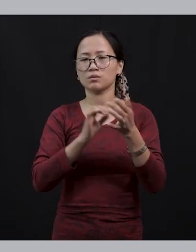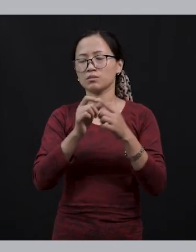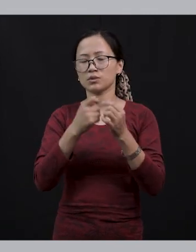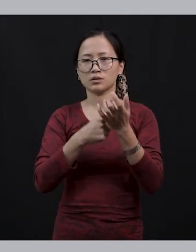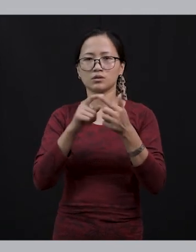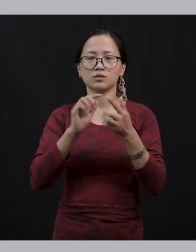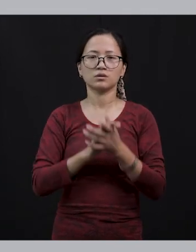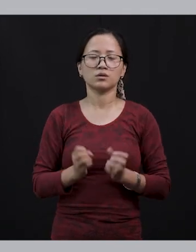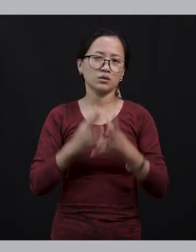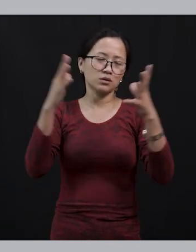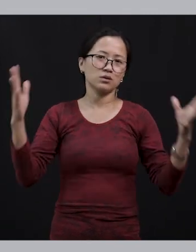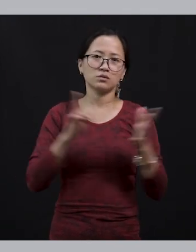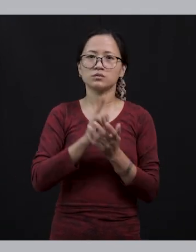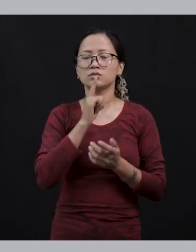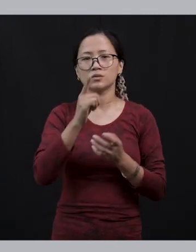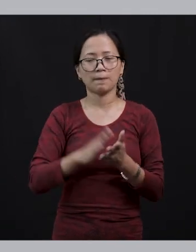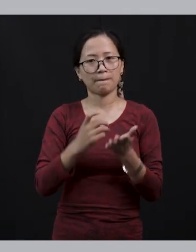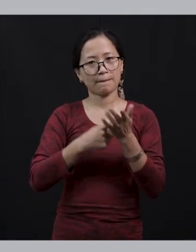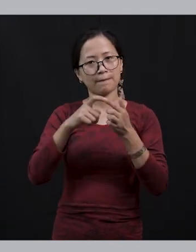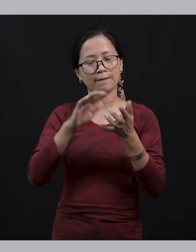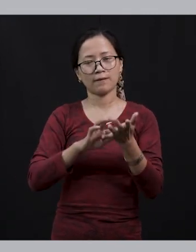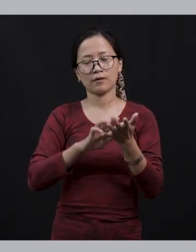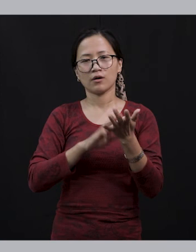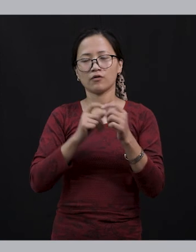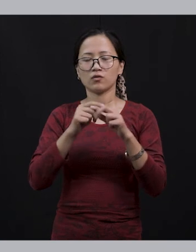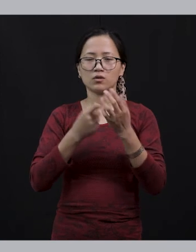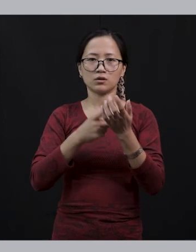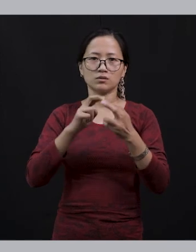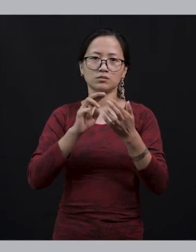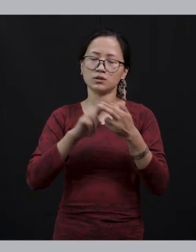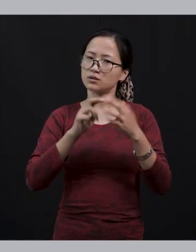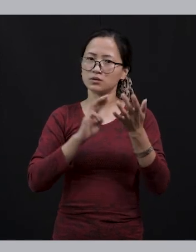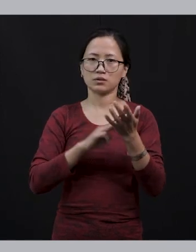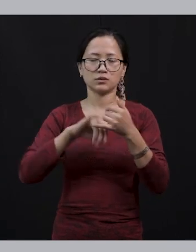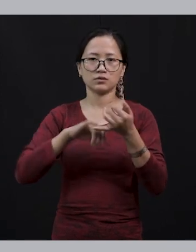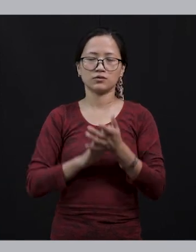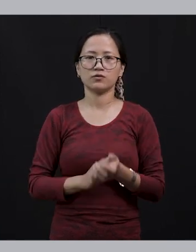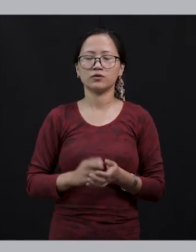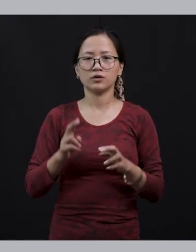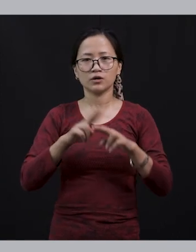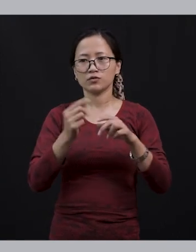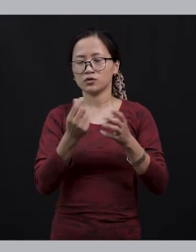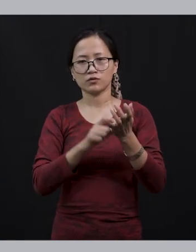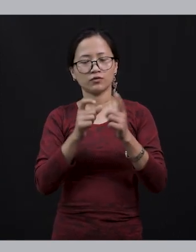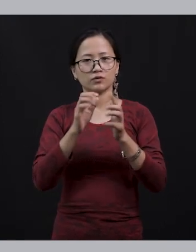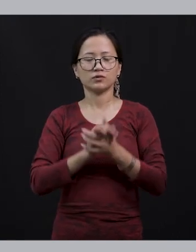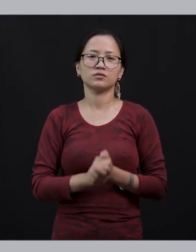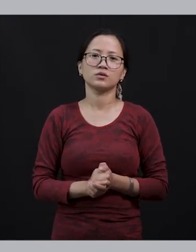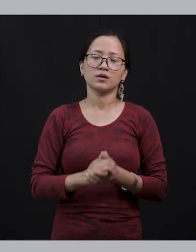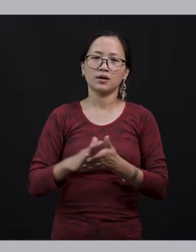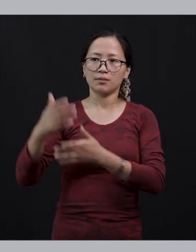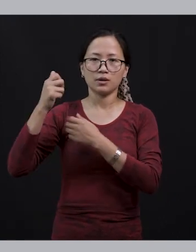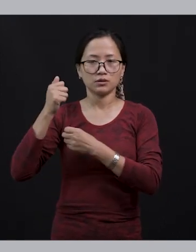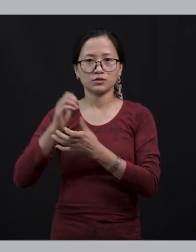also introduced a lot of economic reforms because he wanted funds for his military ambition.